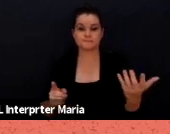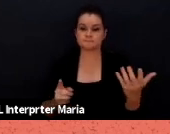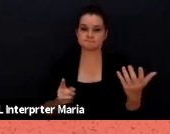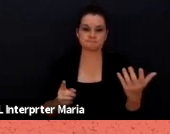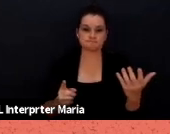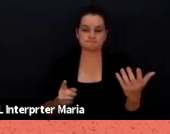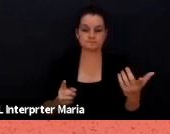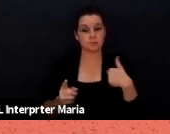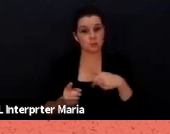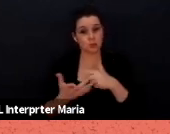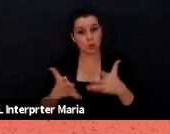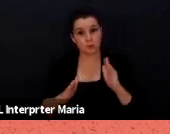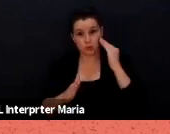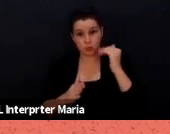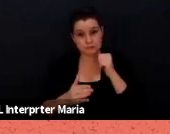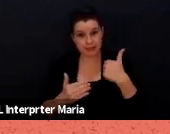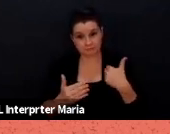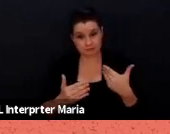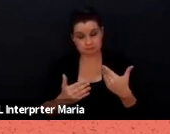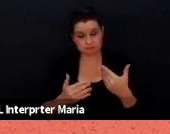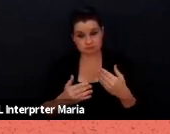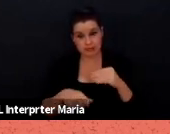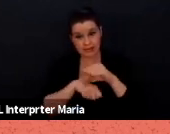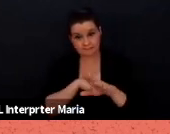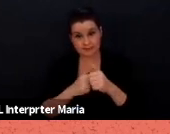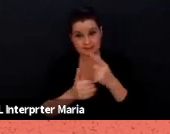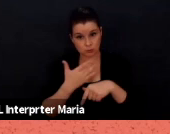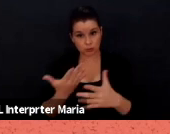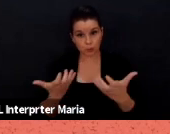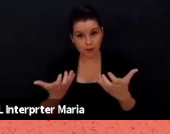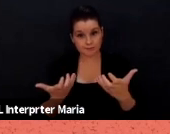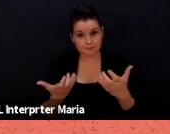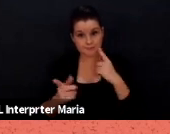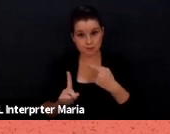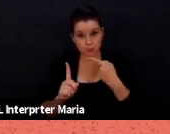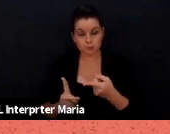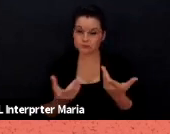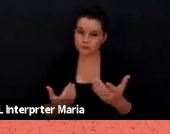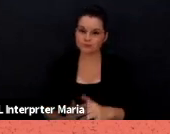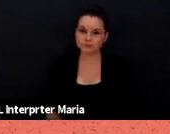we already know that it's having impact, which is fantastic, which is what you want. So.